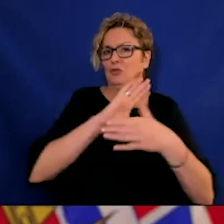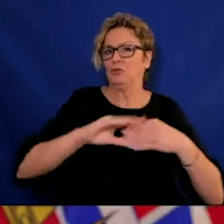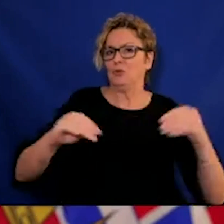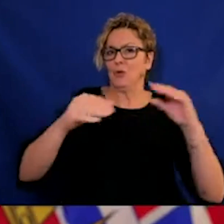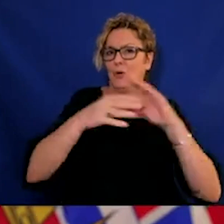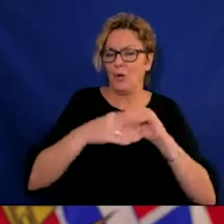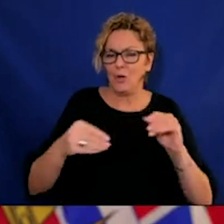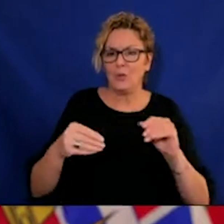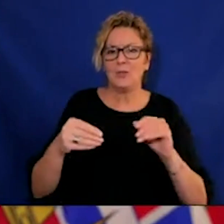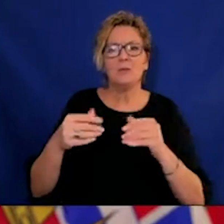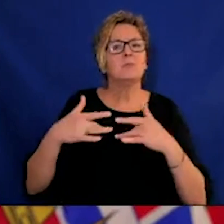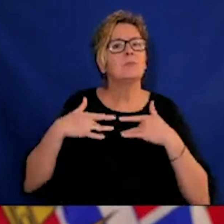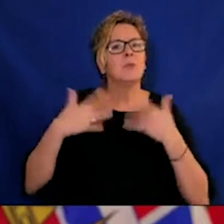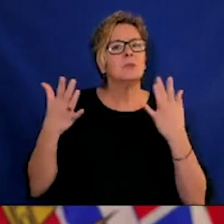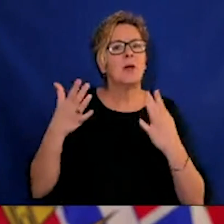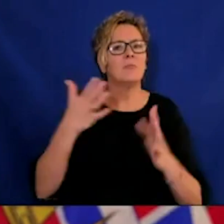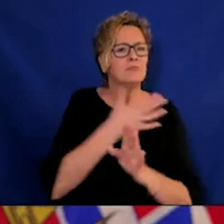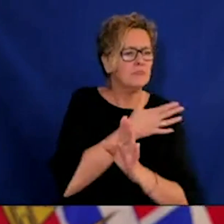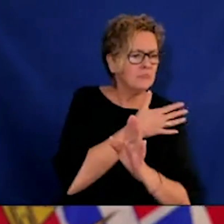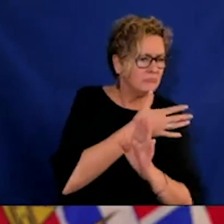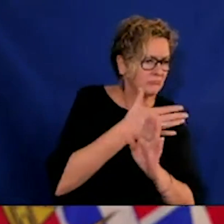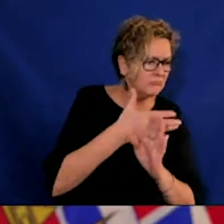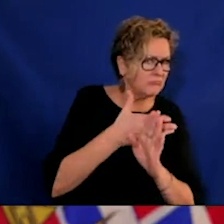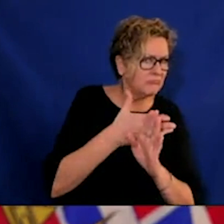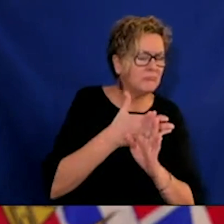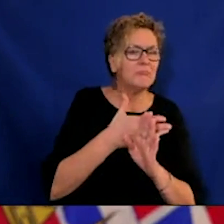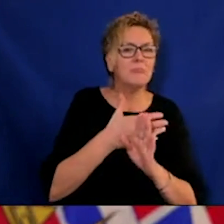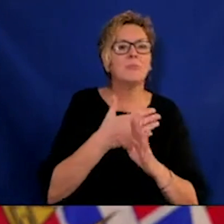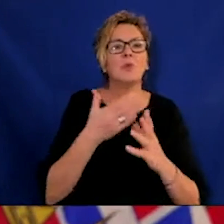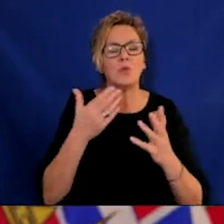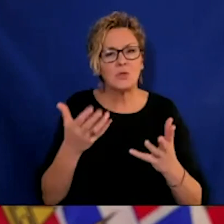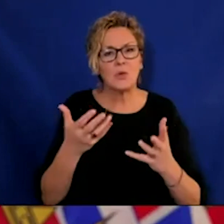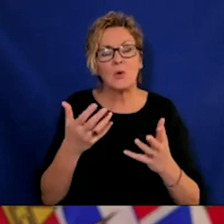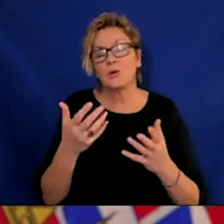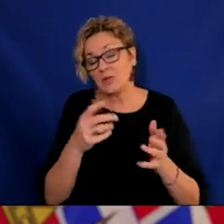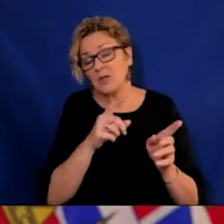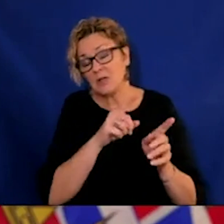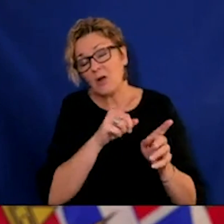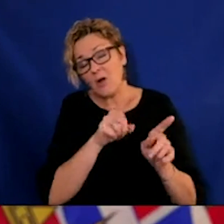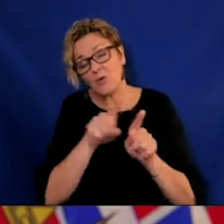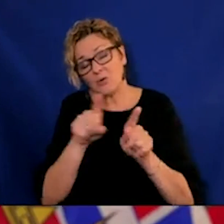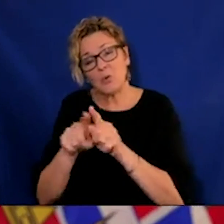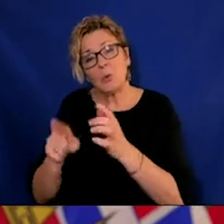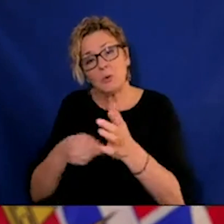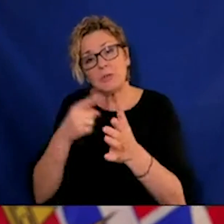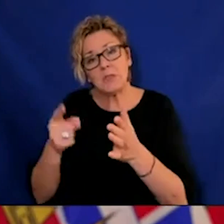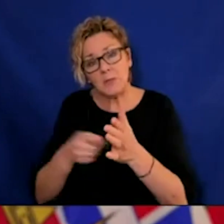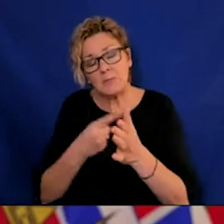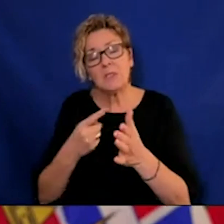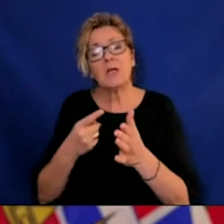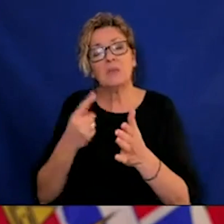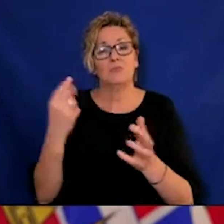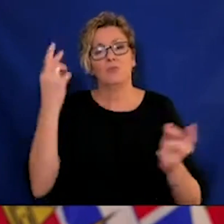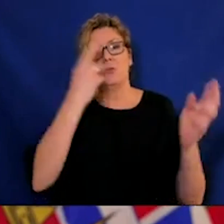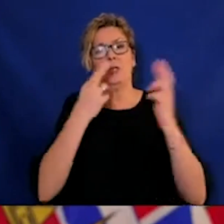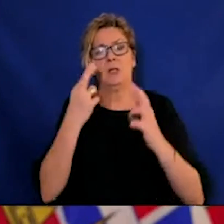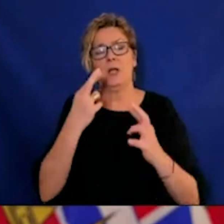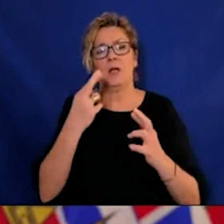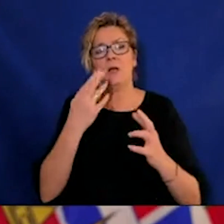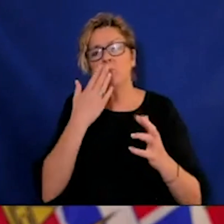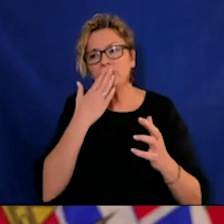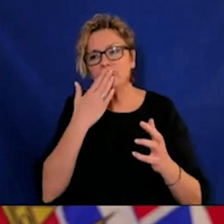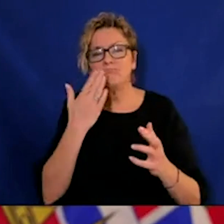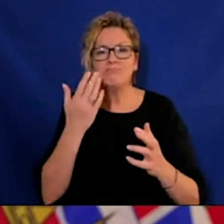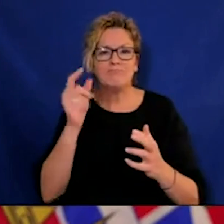As we know, sometimes there are issues, and we have corrections that need to be made. And today, for example, we did